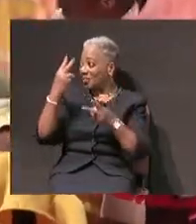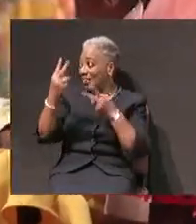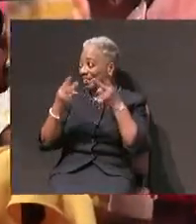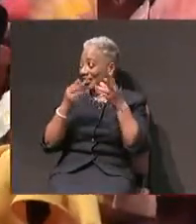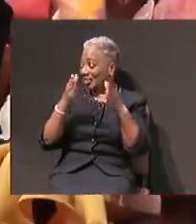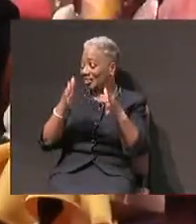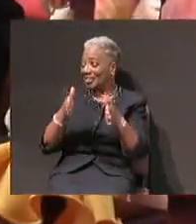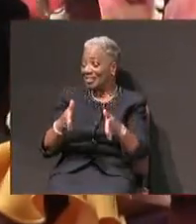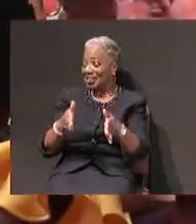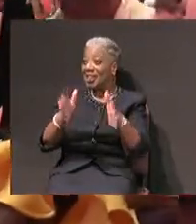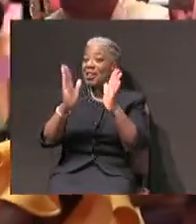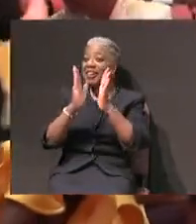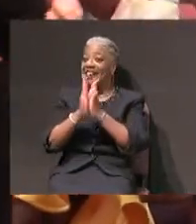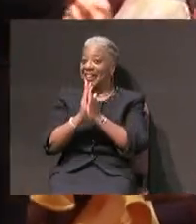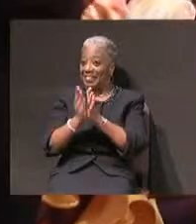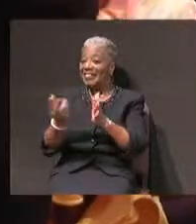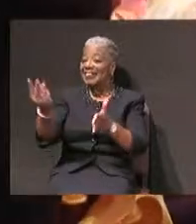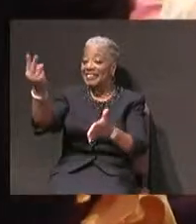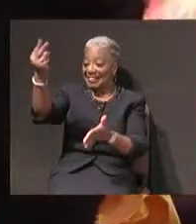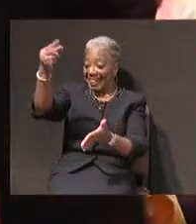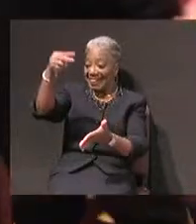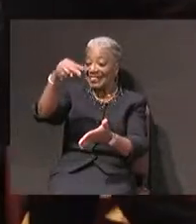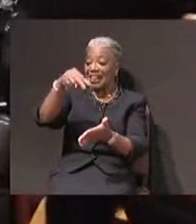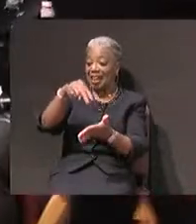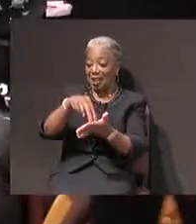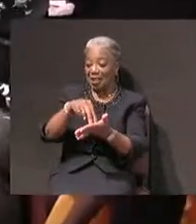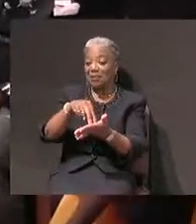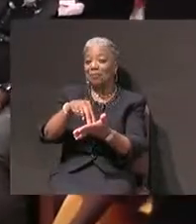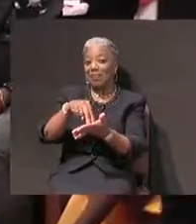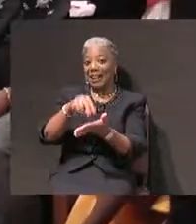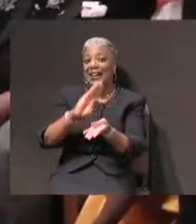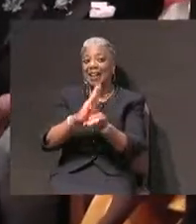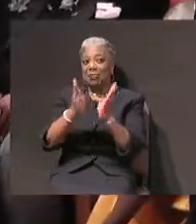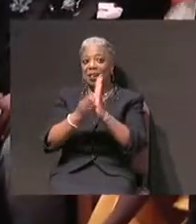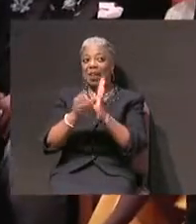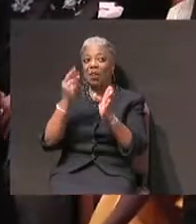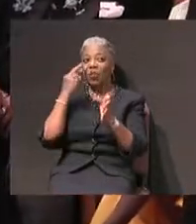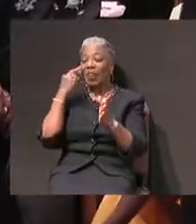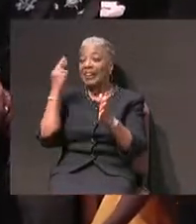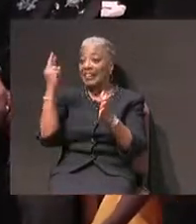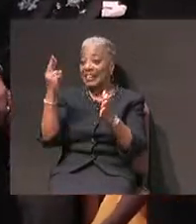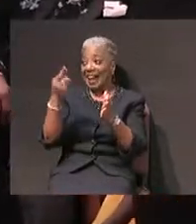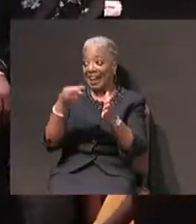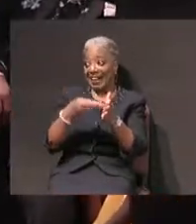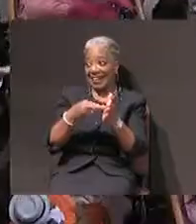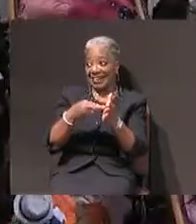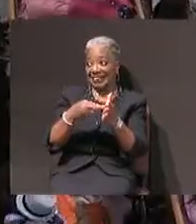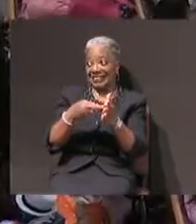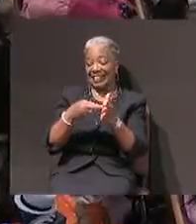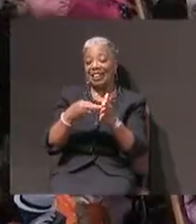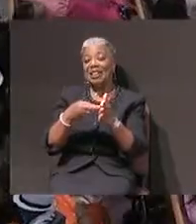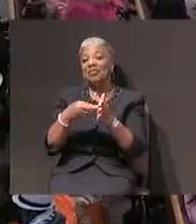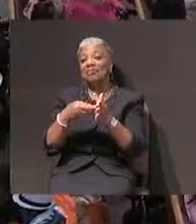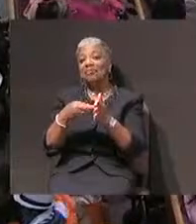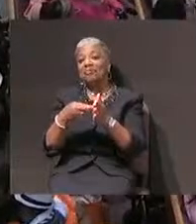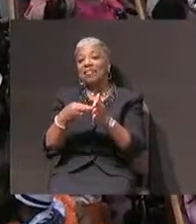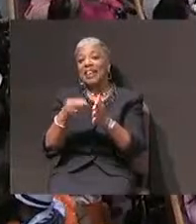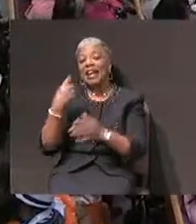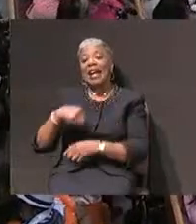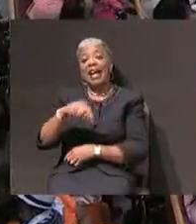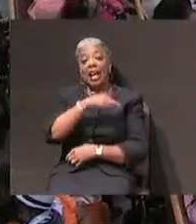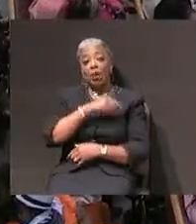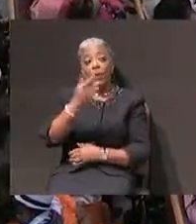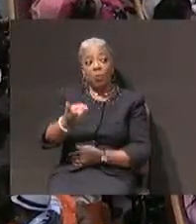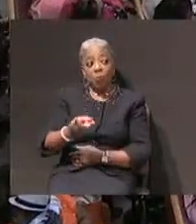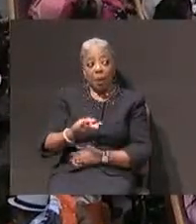We are so glad to have you here with us today at St. Stephen Baptist Church. We are glad